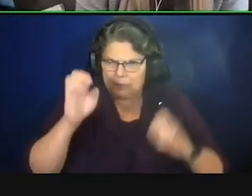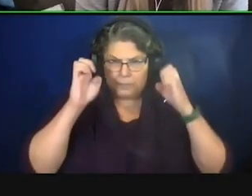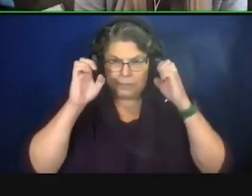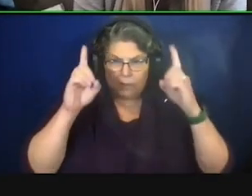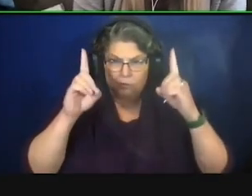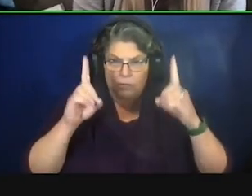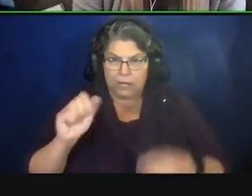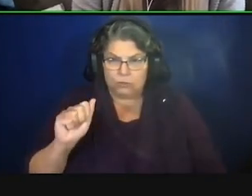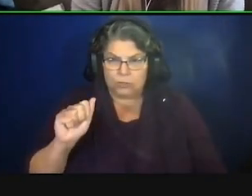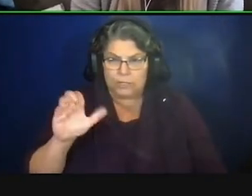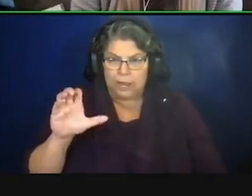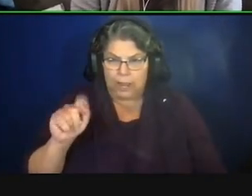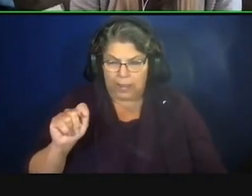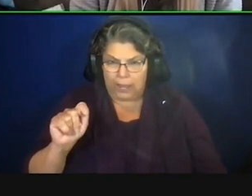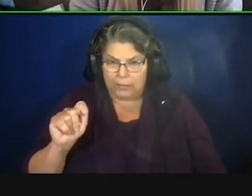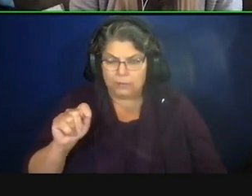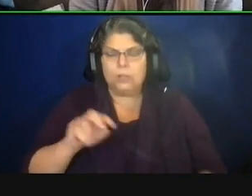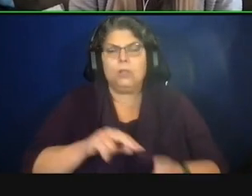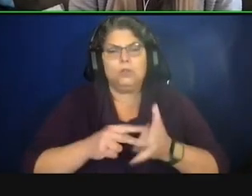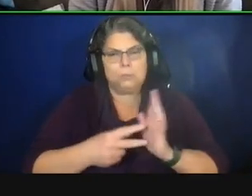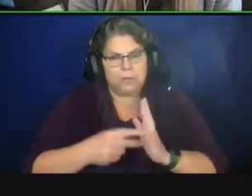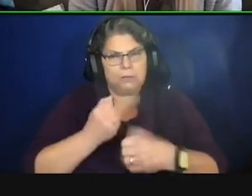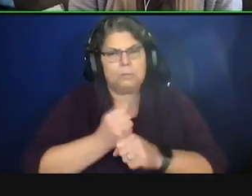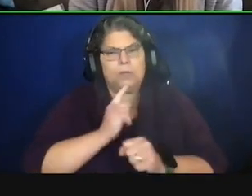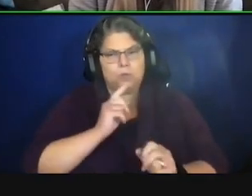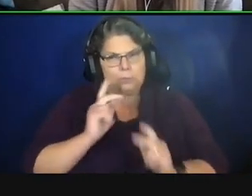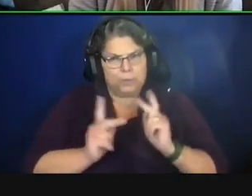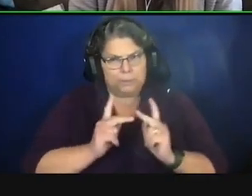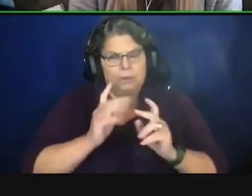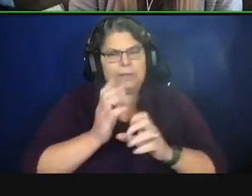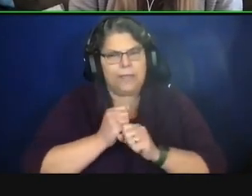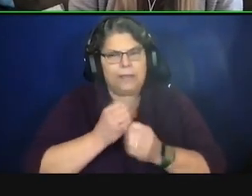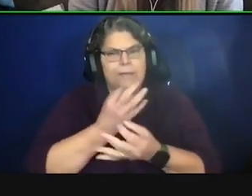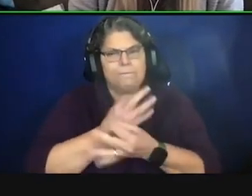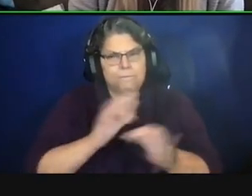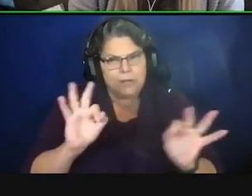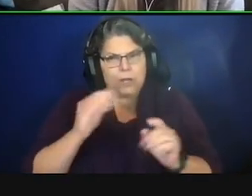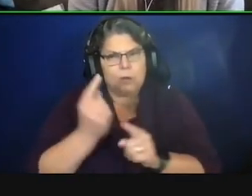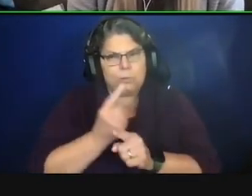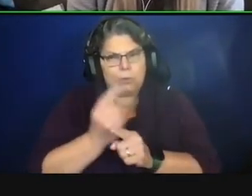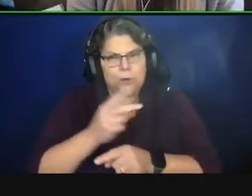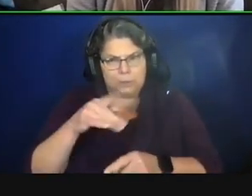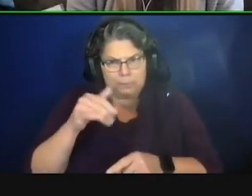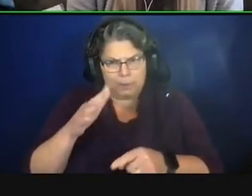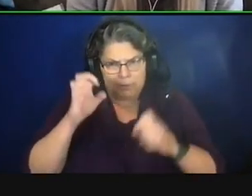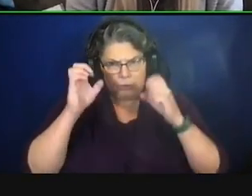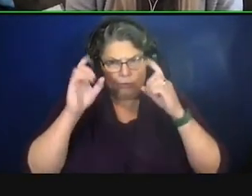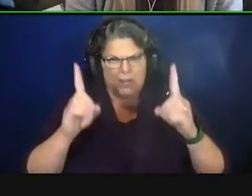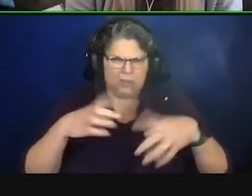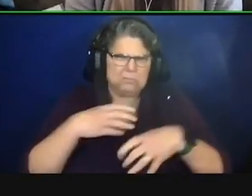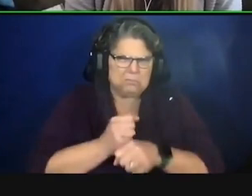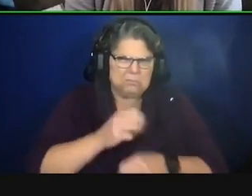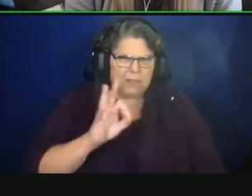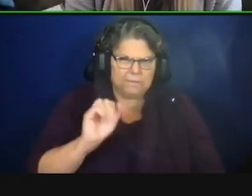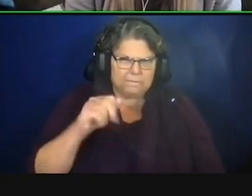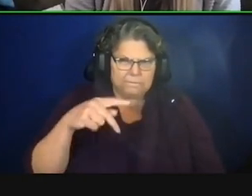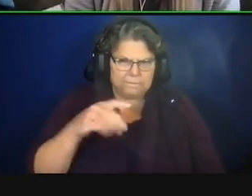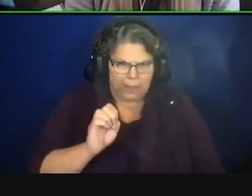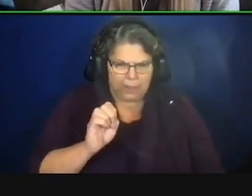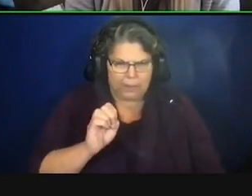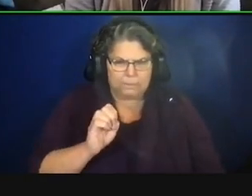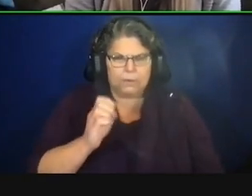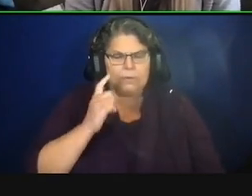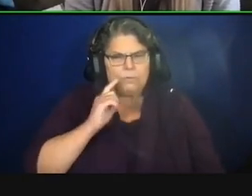makes available a free and appropriate public education, or FAPE, to